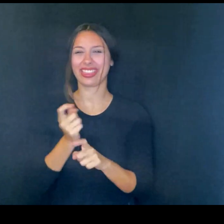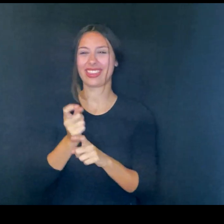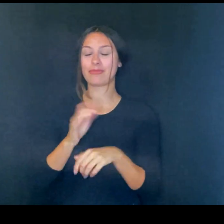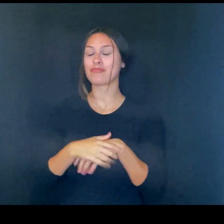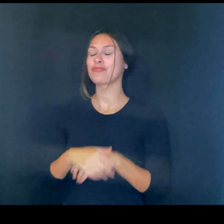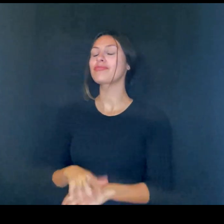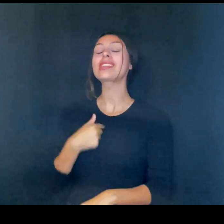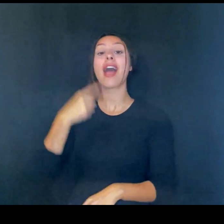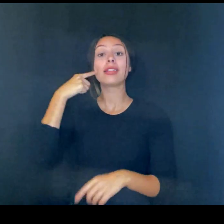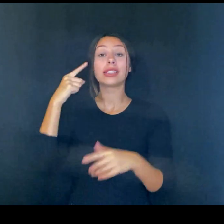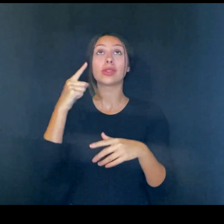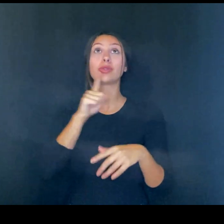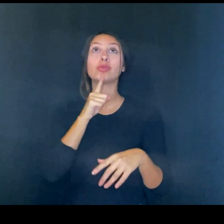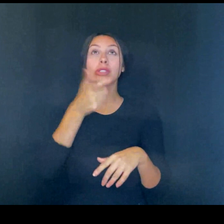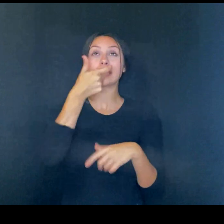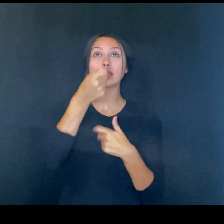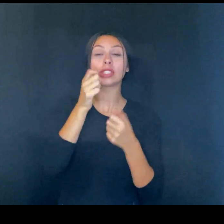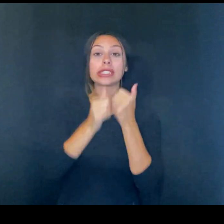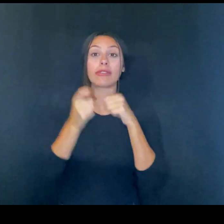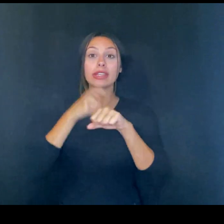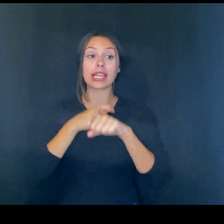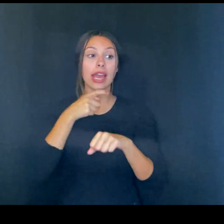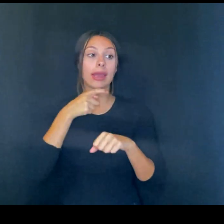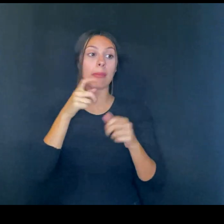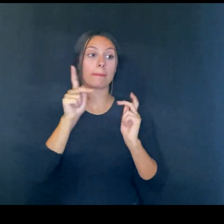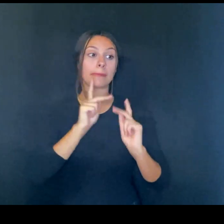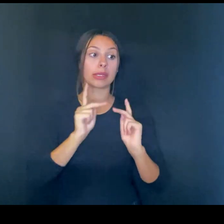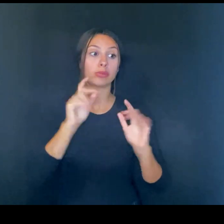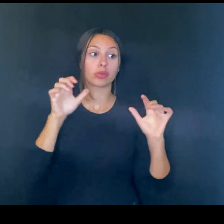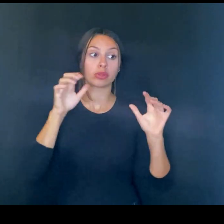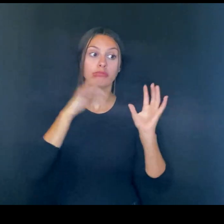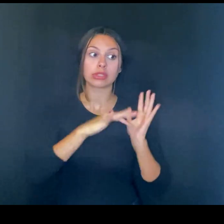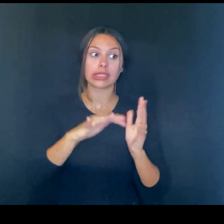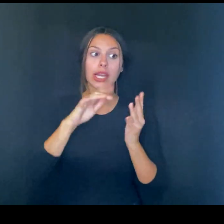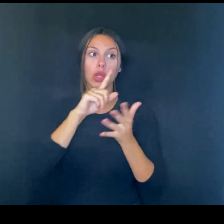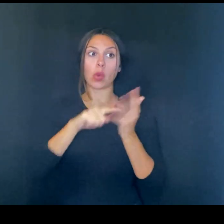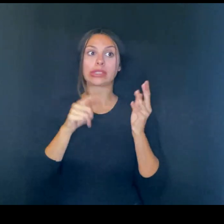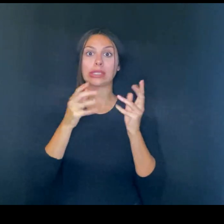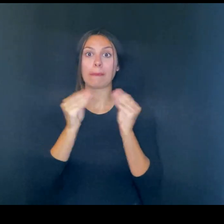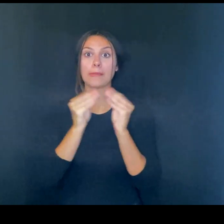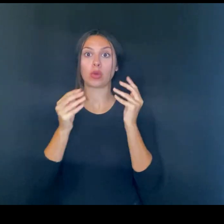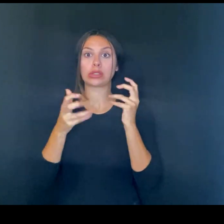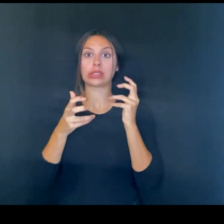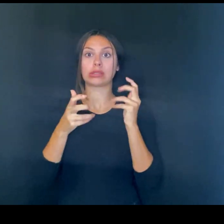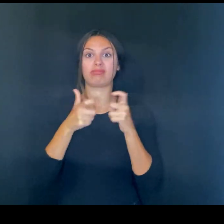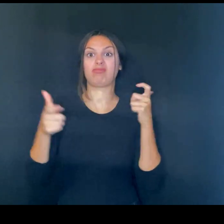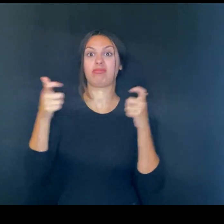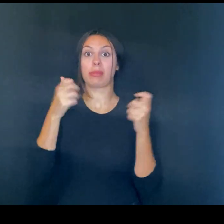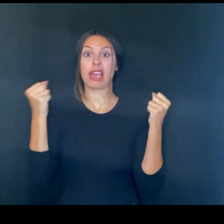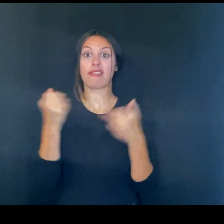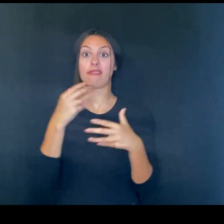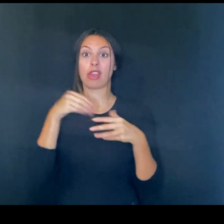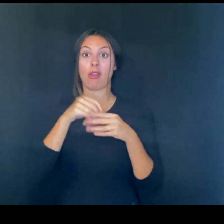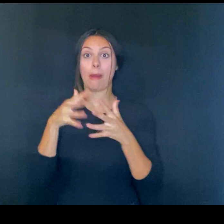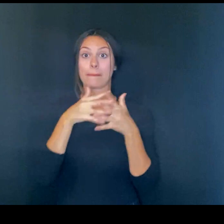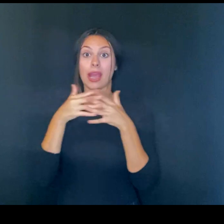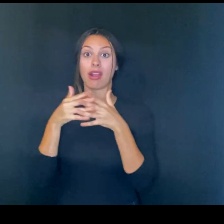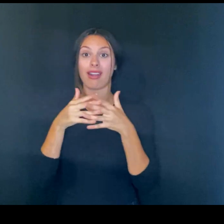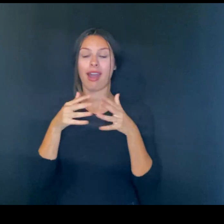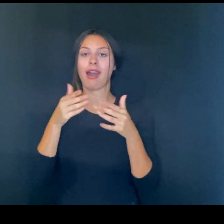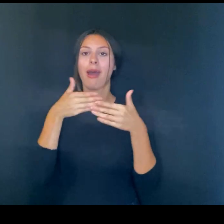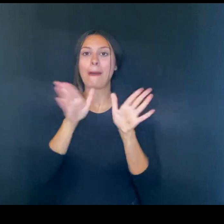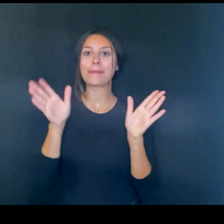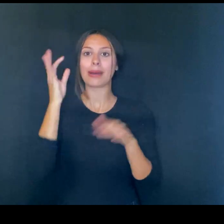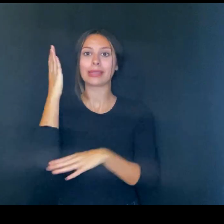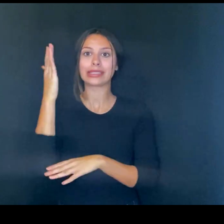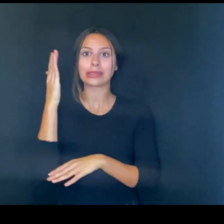is that every time they do a study of, fears in America or biggest fears that people have, public speaking is near the top. Yeah. And so